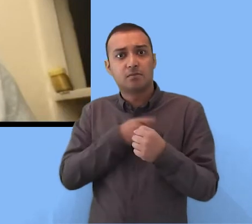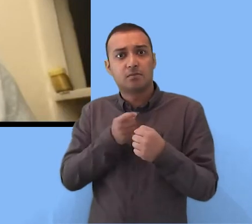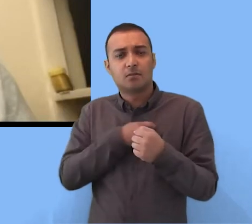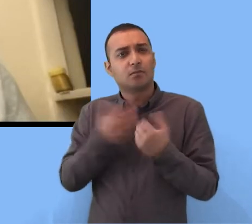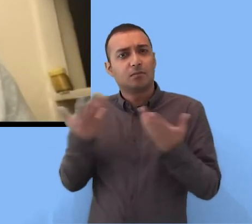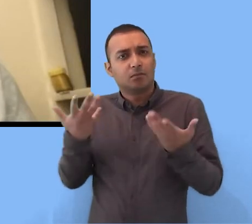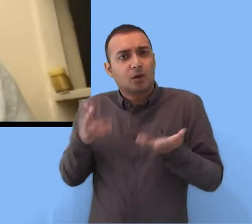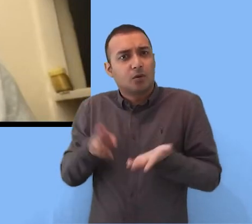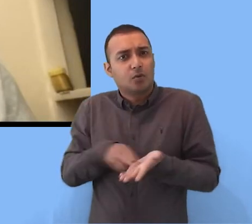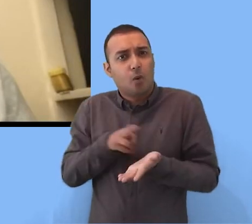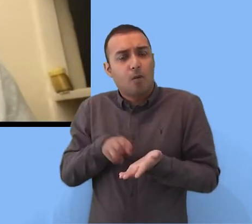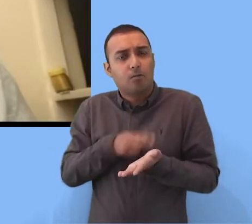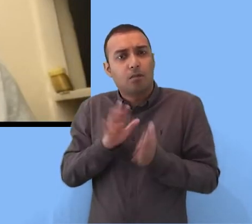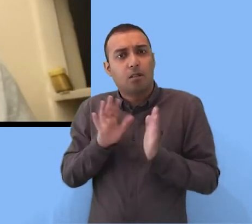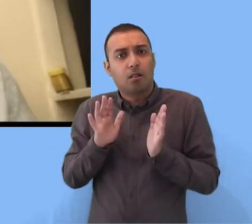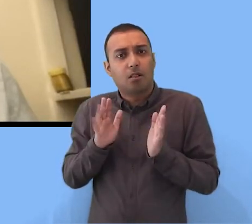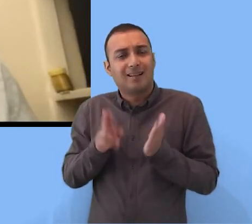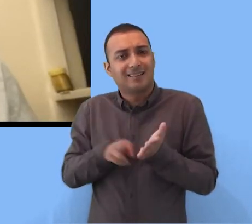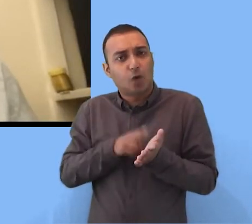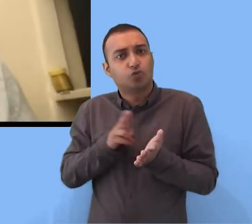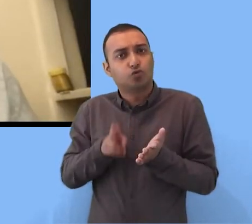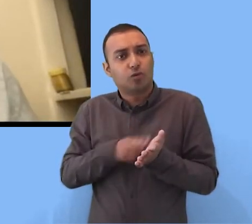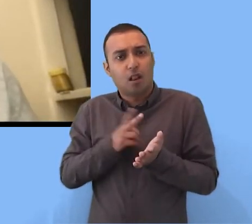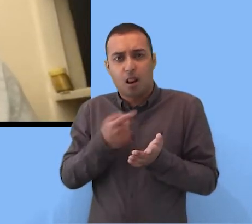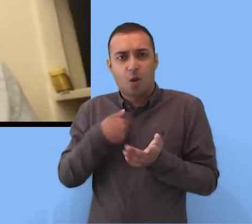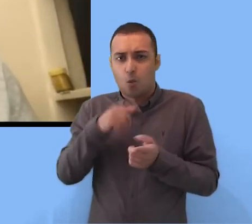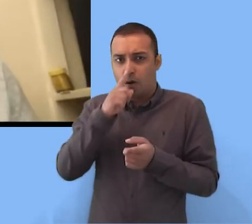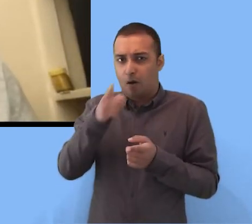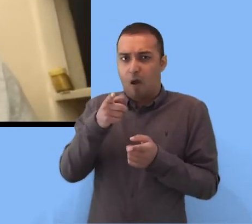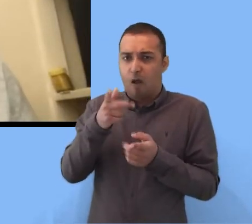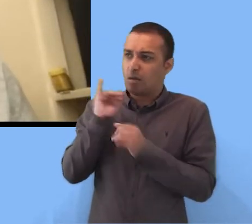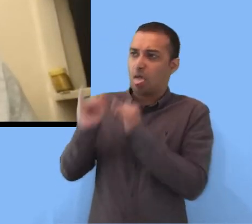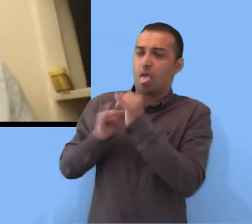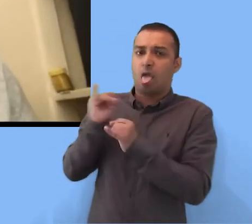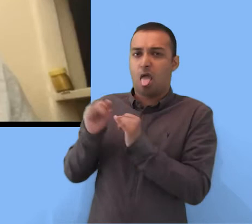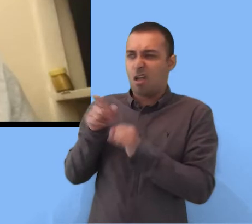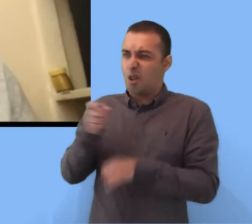fears with good practice and empathy.